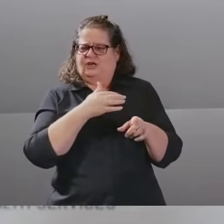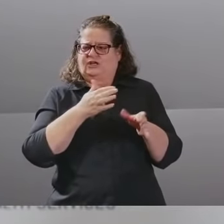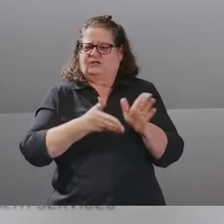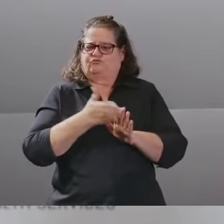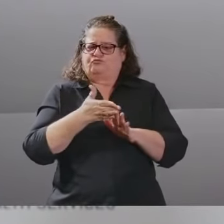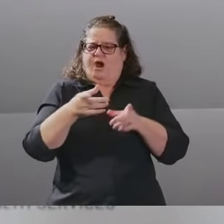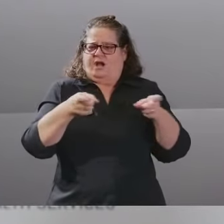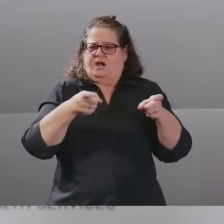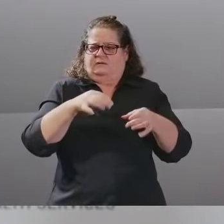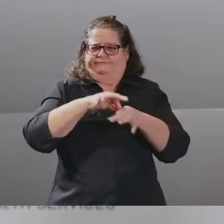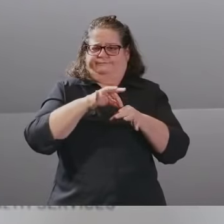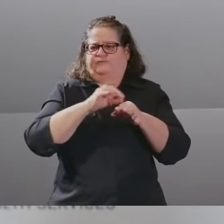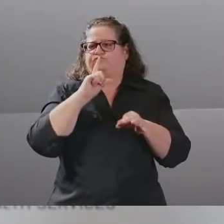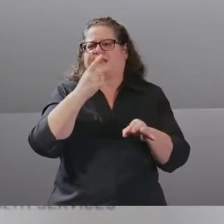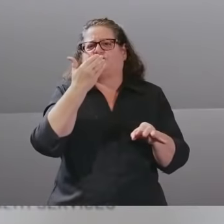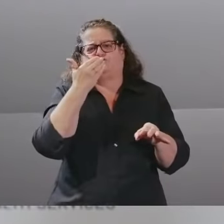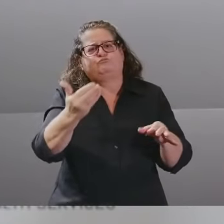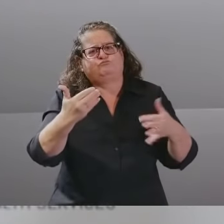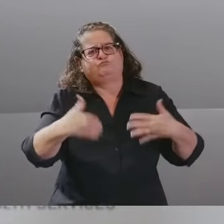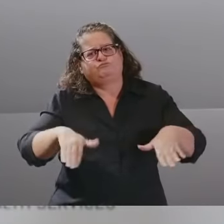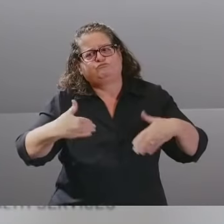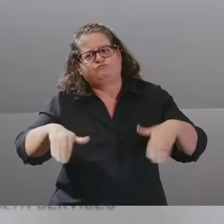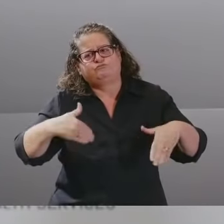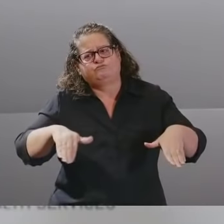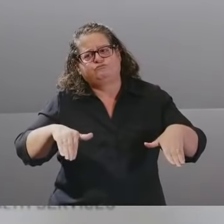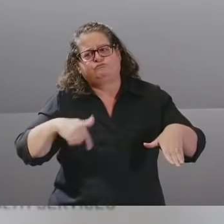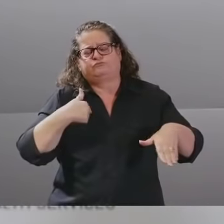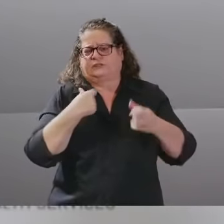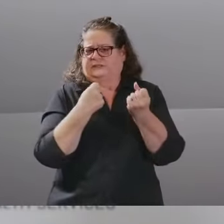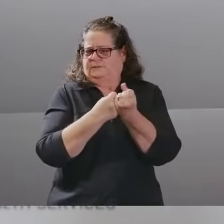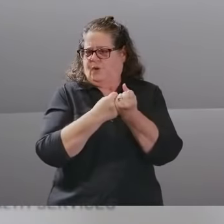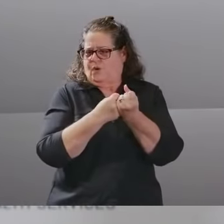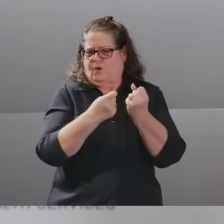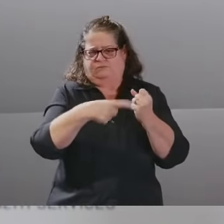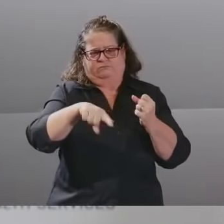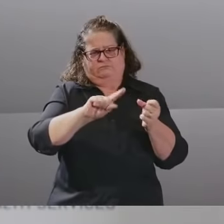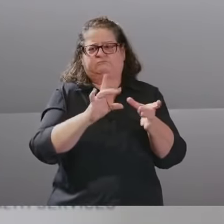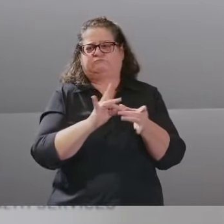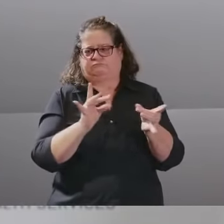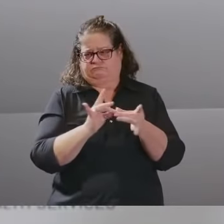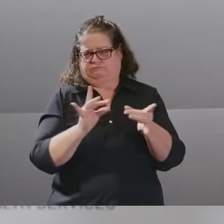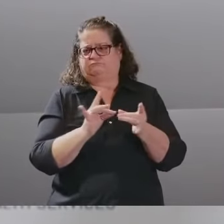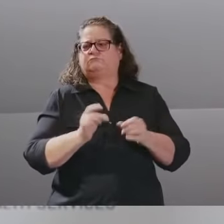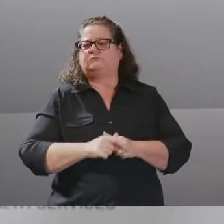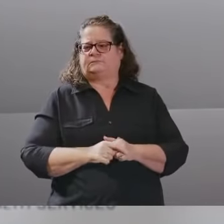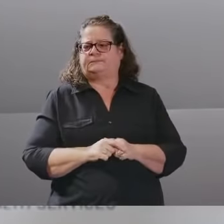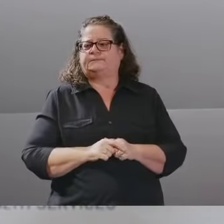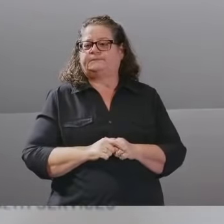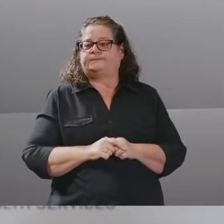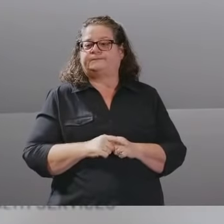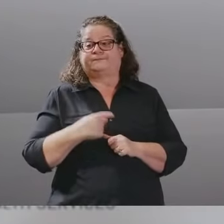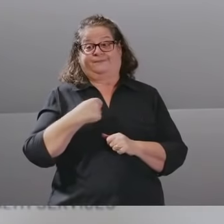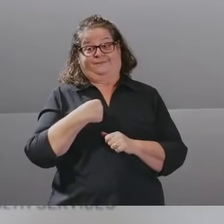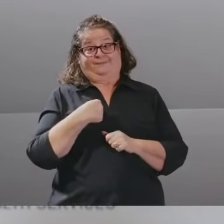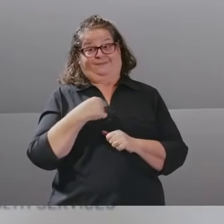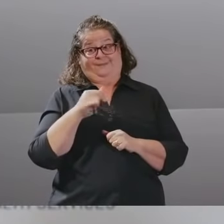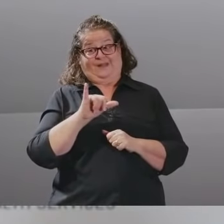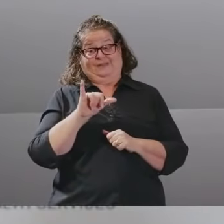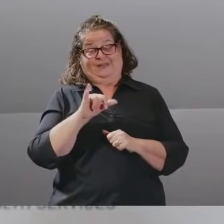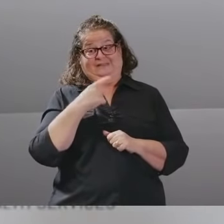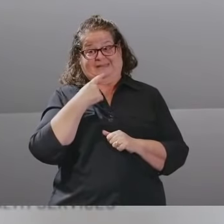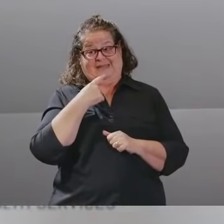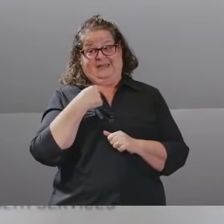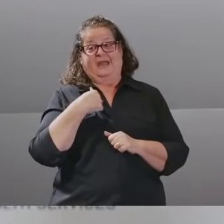I stand by all those statements. I've also said that we are going to count all the votes in